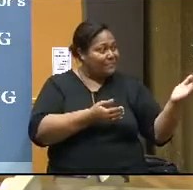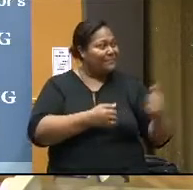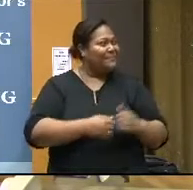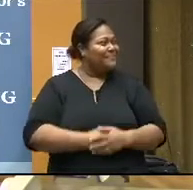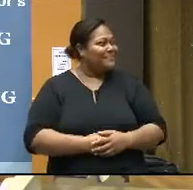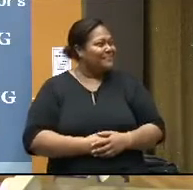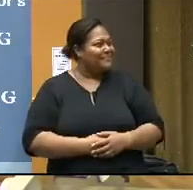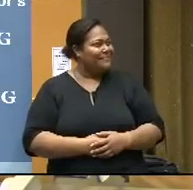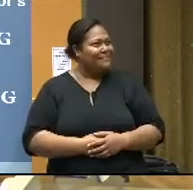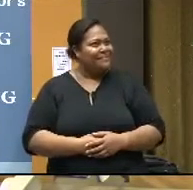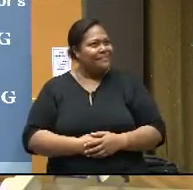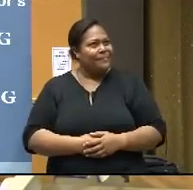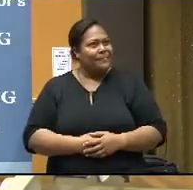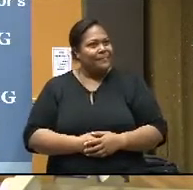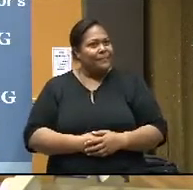is a very